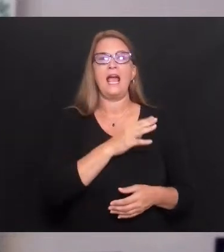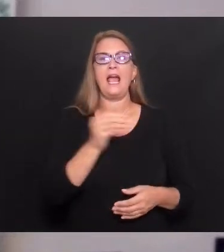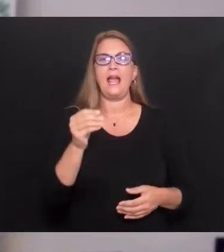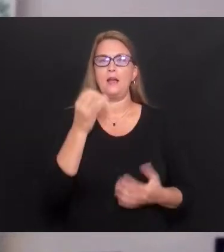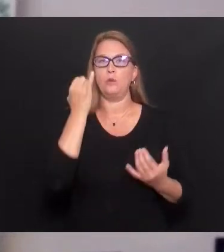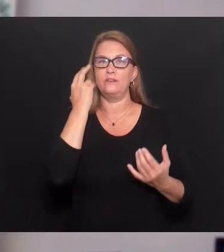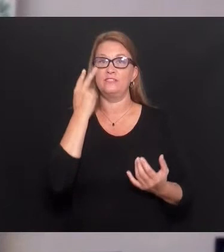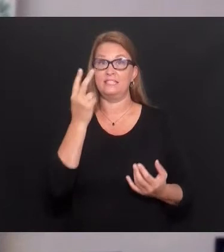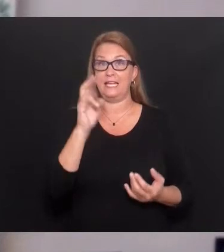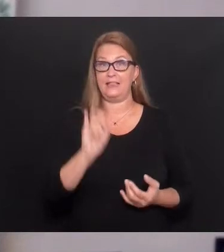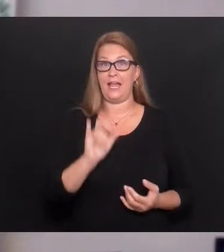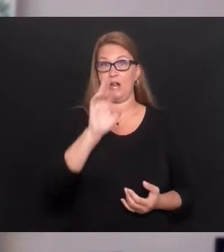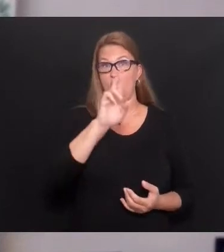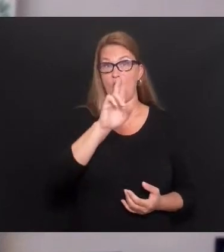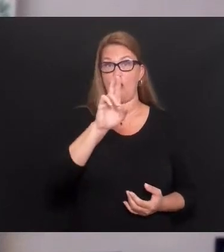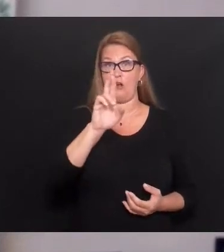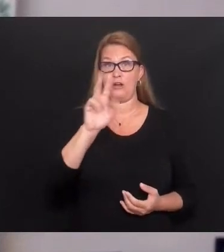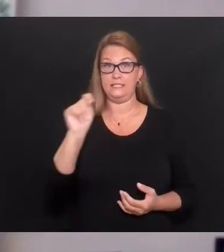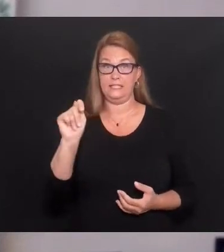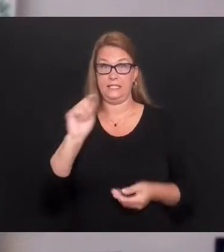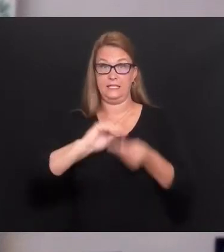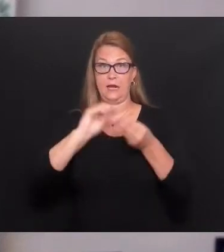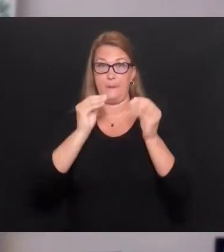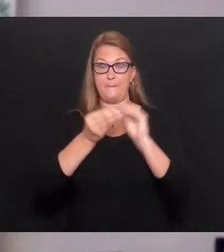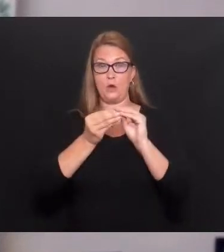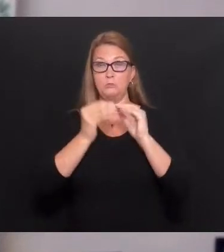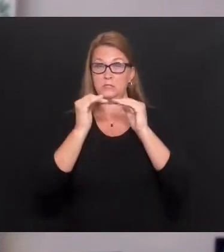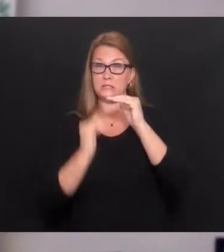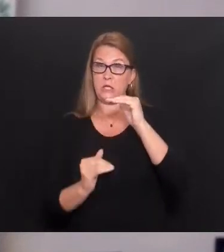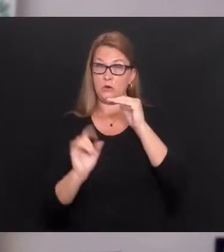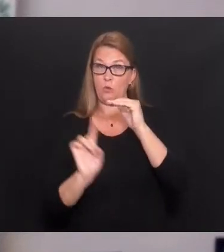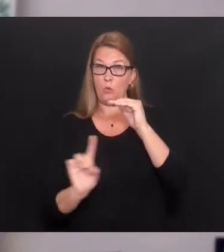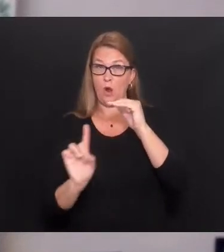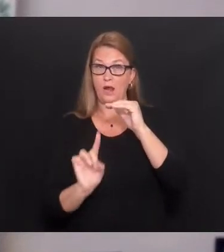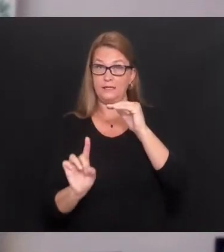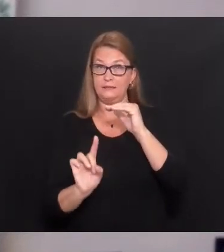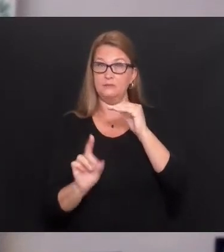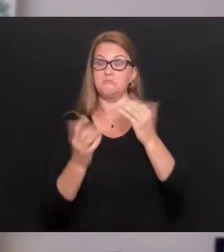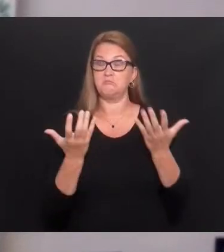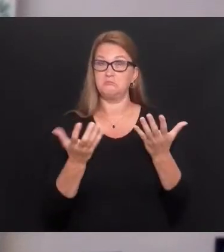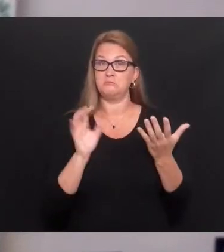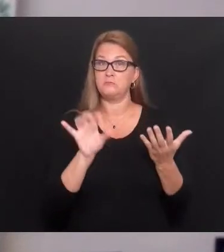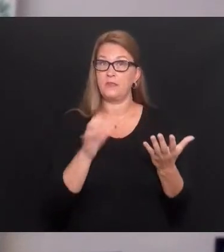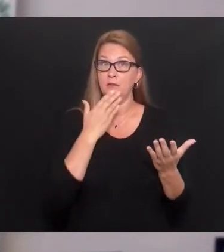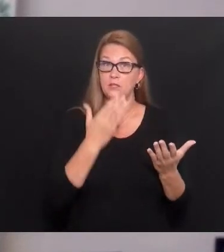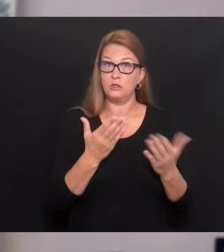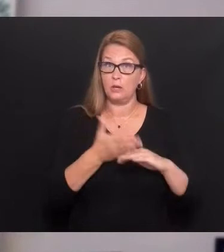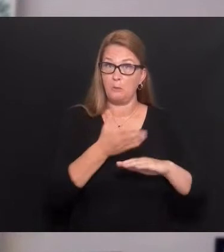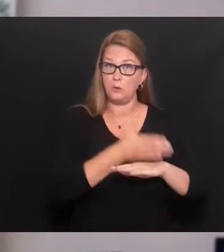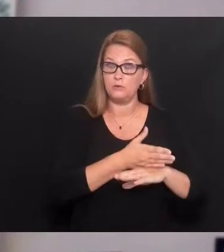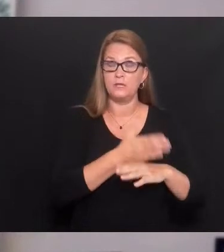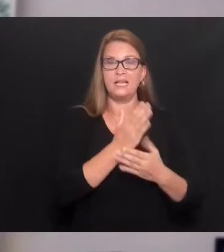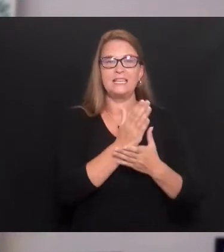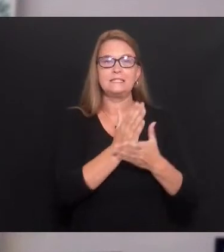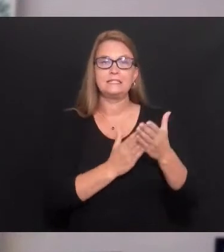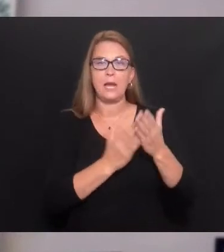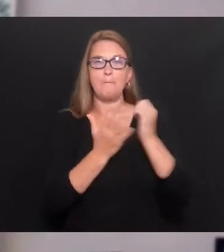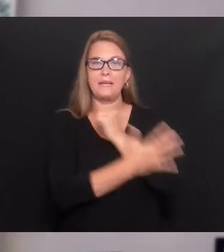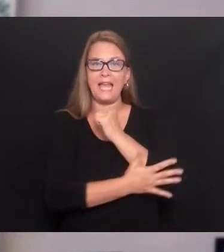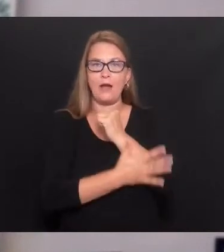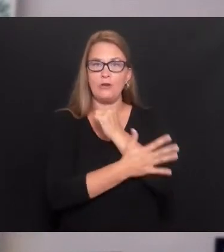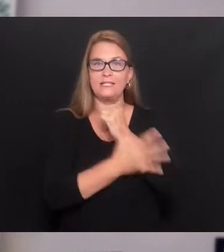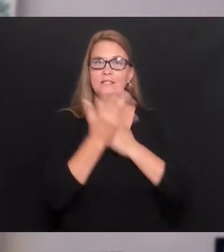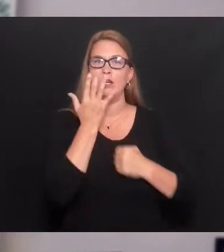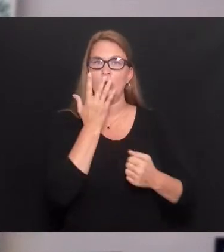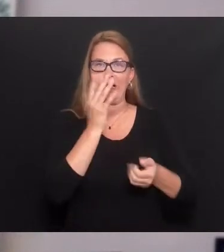reproductive value be under 1 for the last 3 days in the state. And we see some of our counties that are